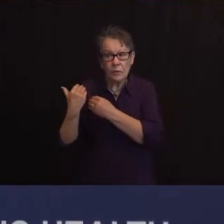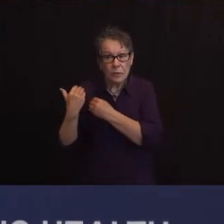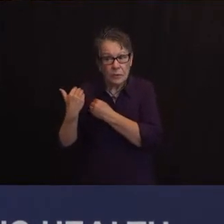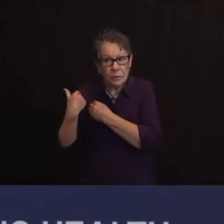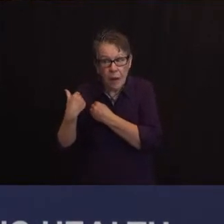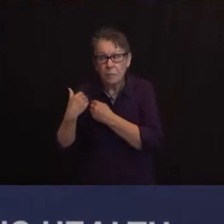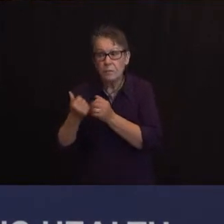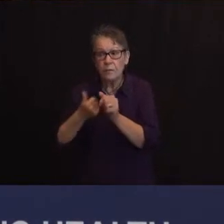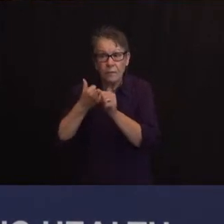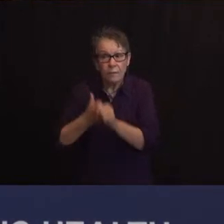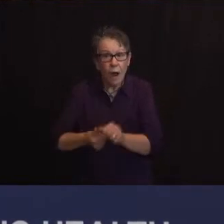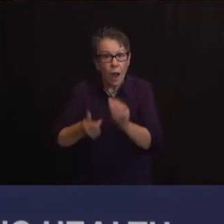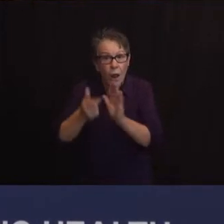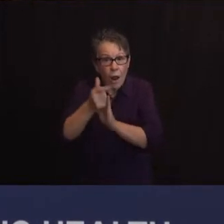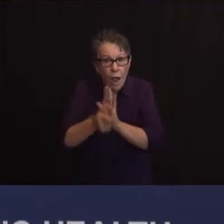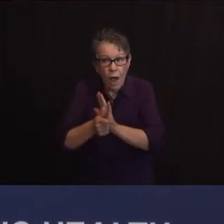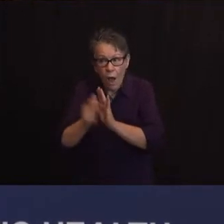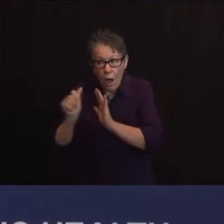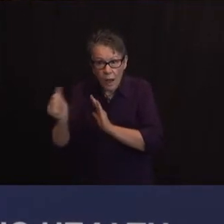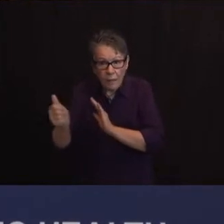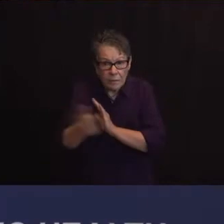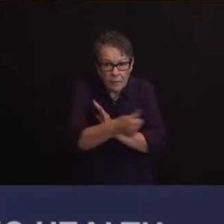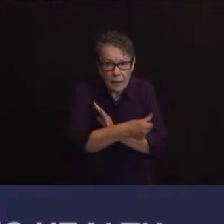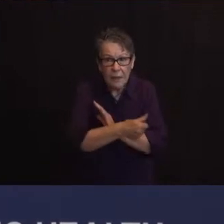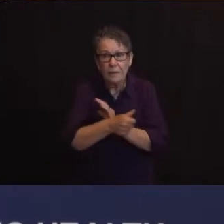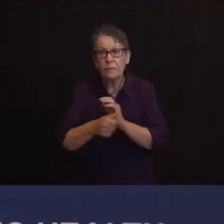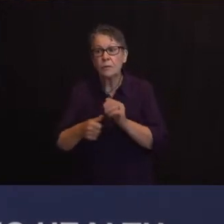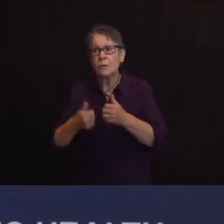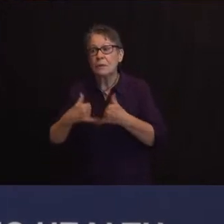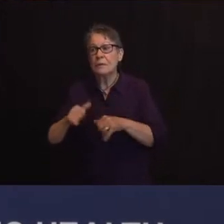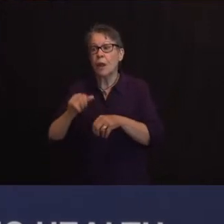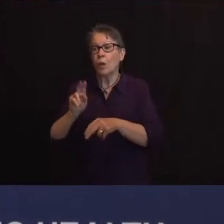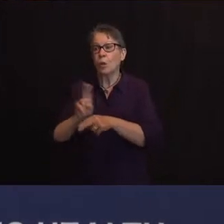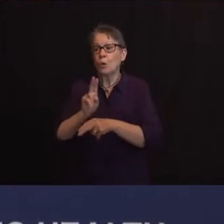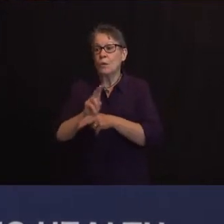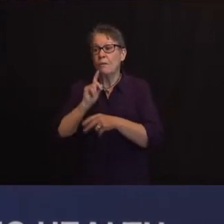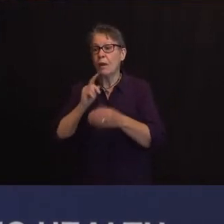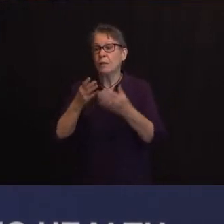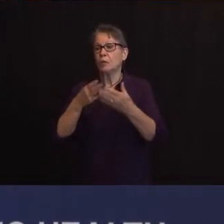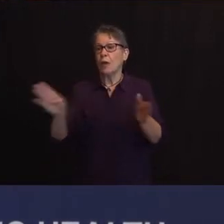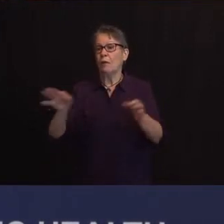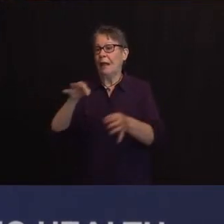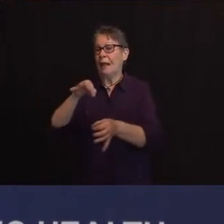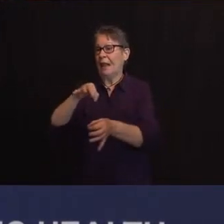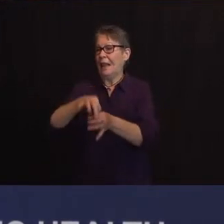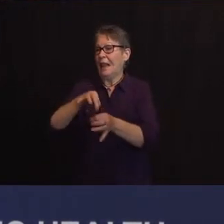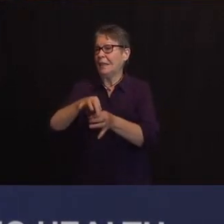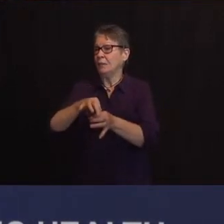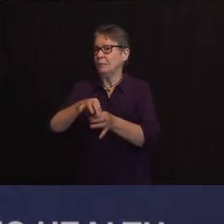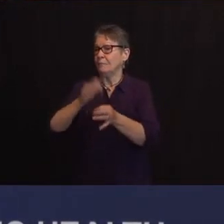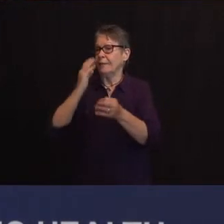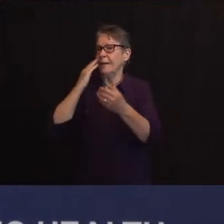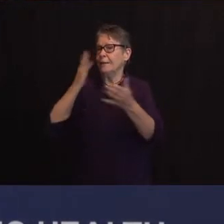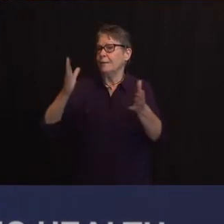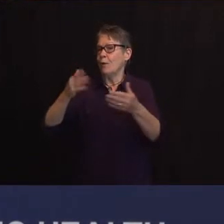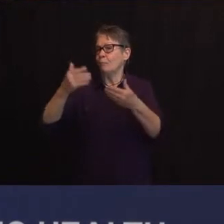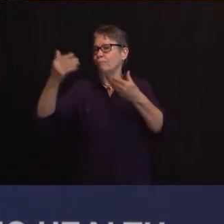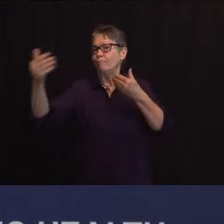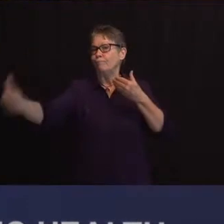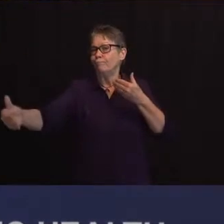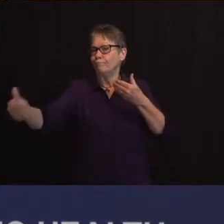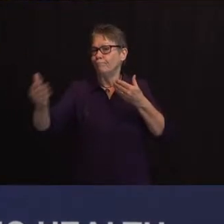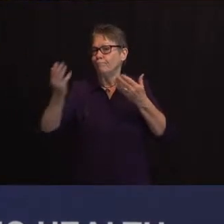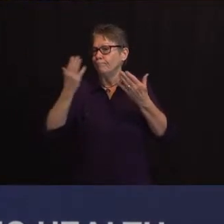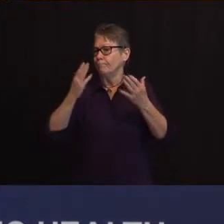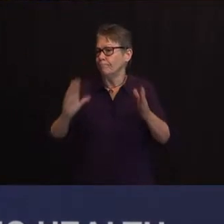whether or not it will be still in place for the general, I've got no news on that, but as long as we're in a pandemic and we can do this,